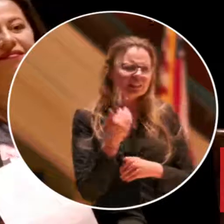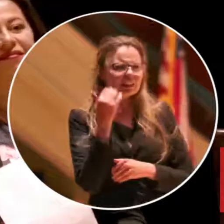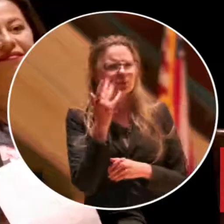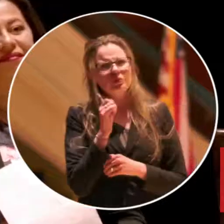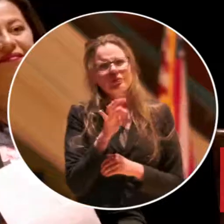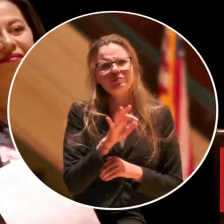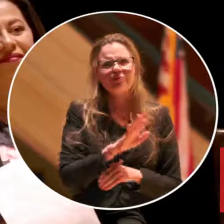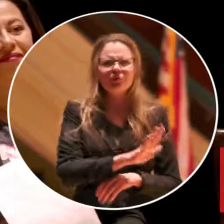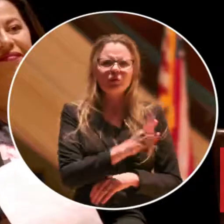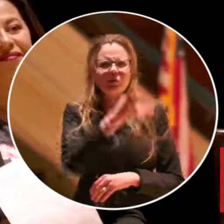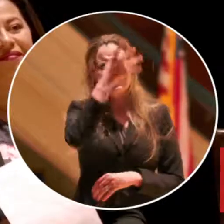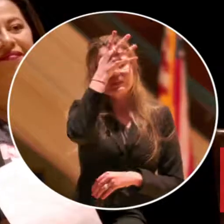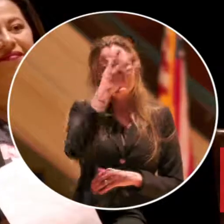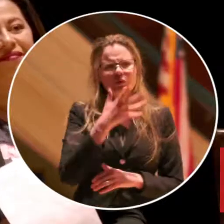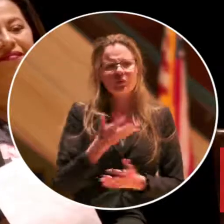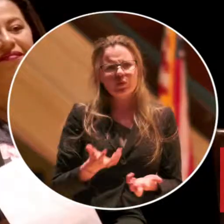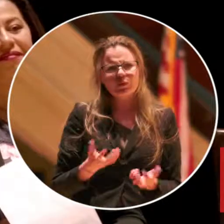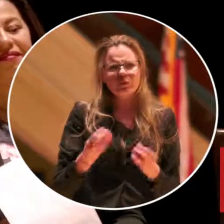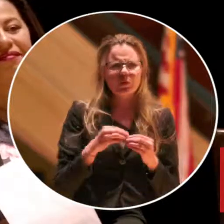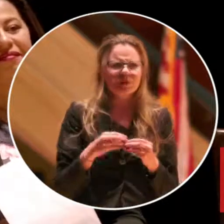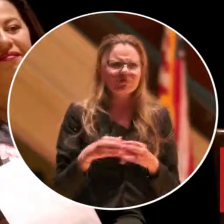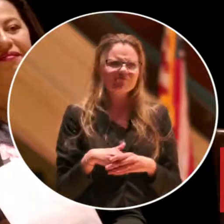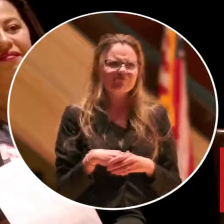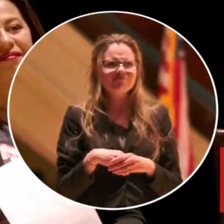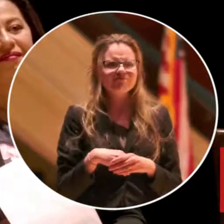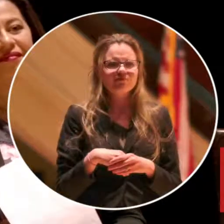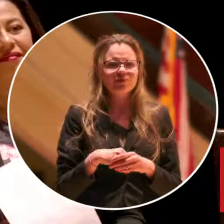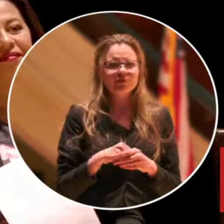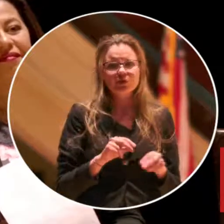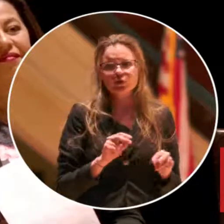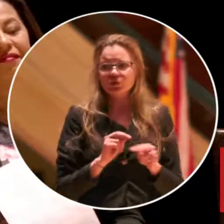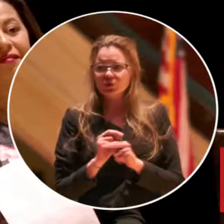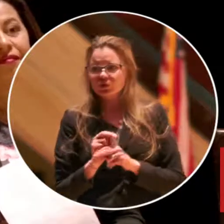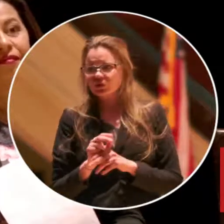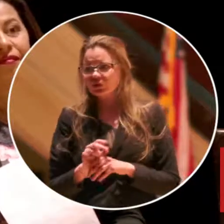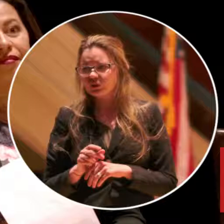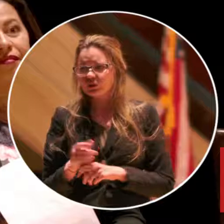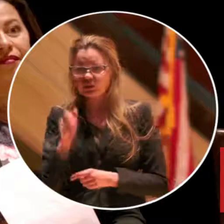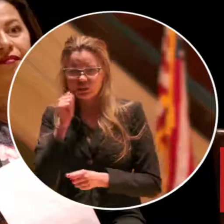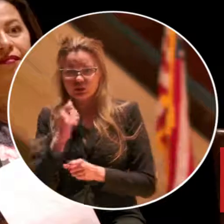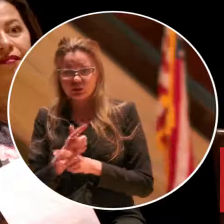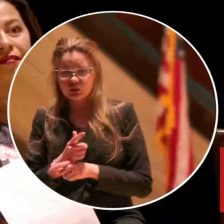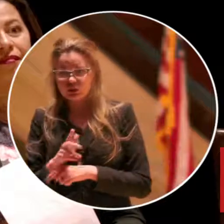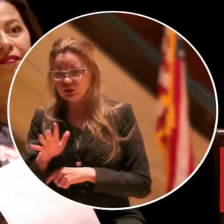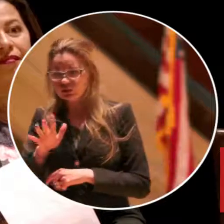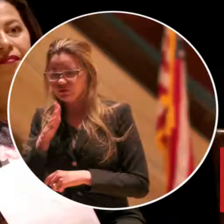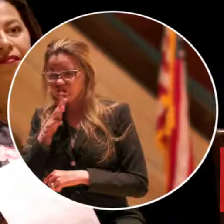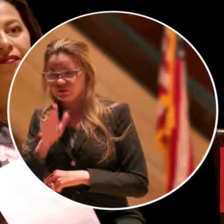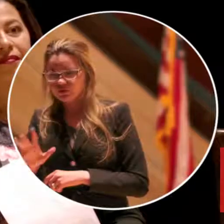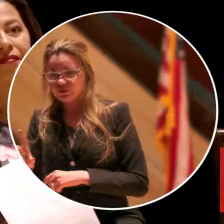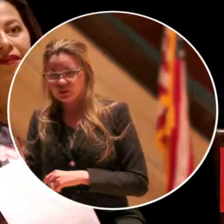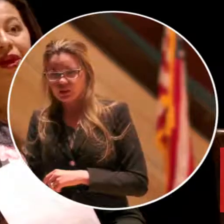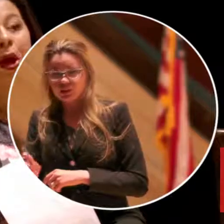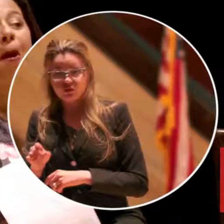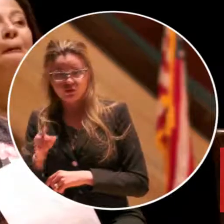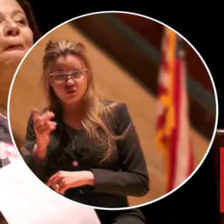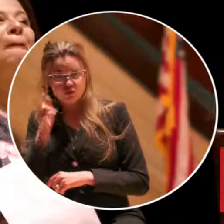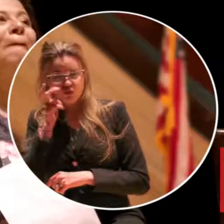more. At this point, she turned to my 58-year-old sister. Have you heard of the rhythm method?